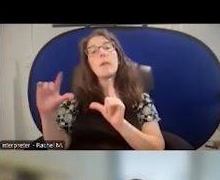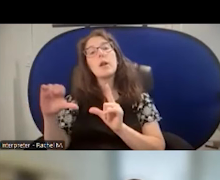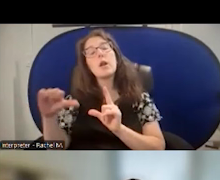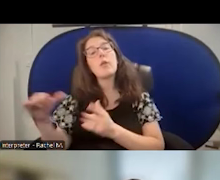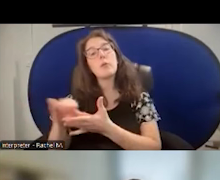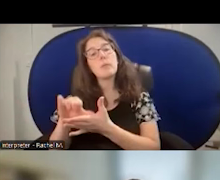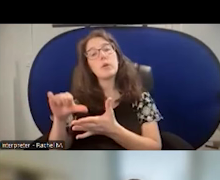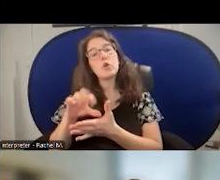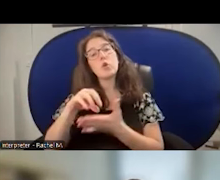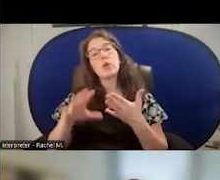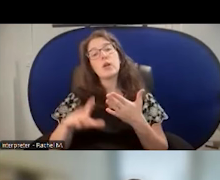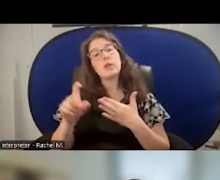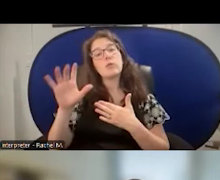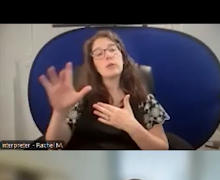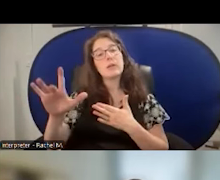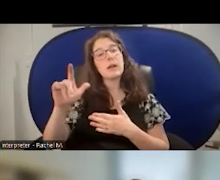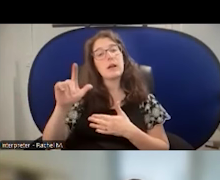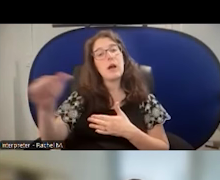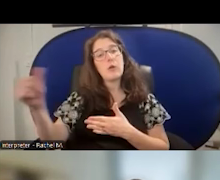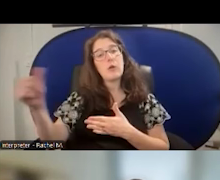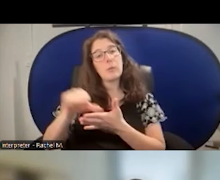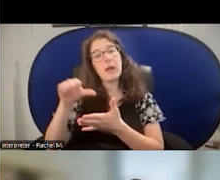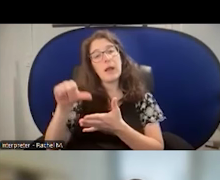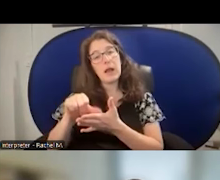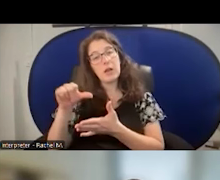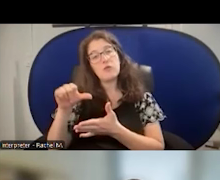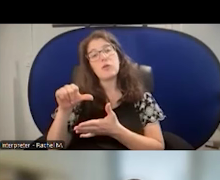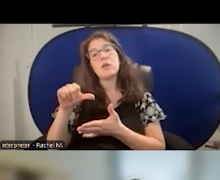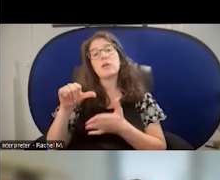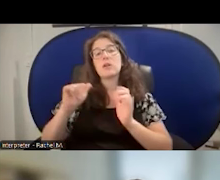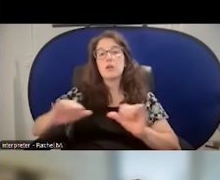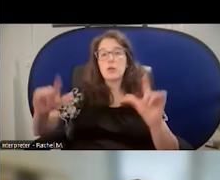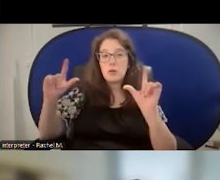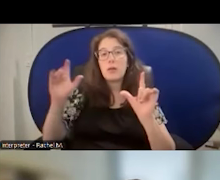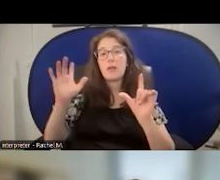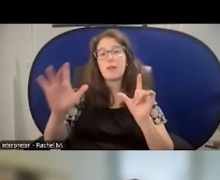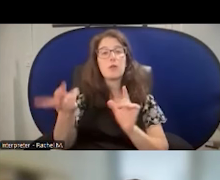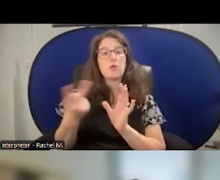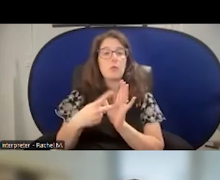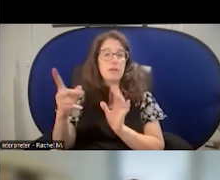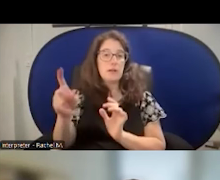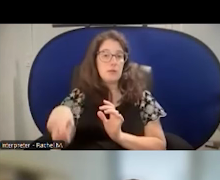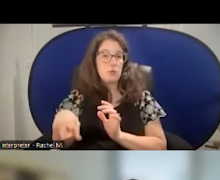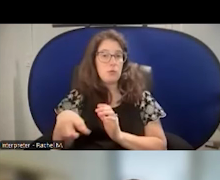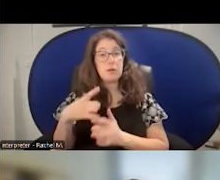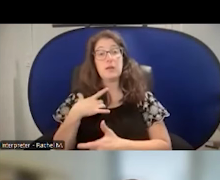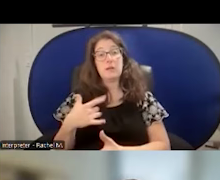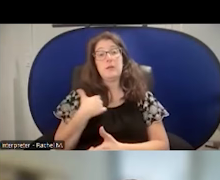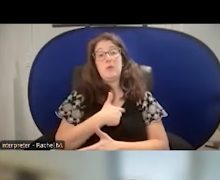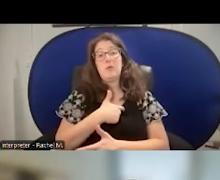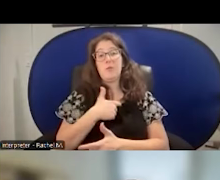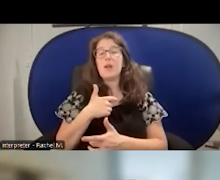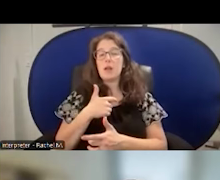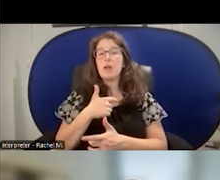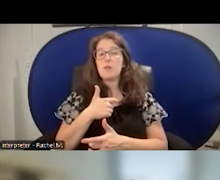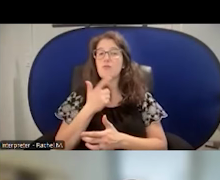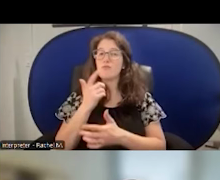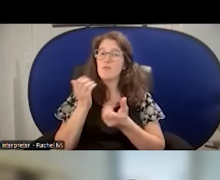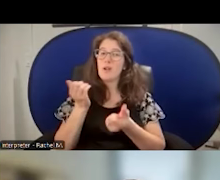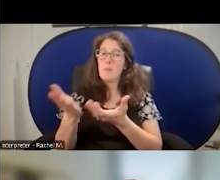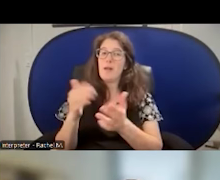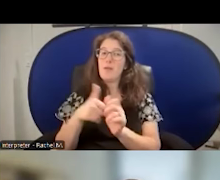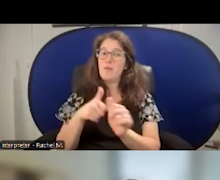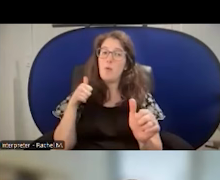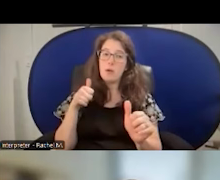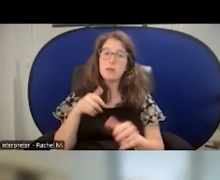has to click, another page screen opens, and the student has to click twice. Generally, we advise you to avoid that